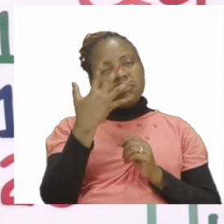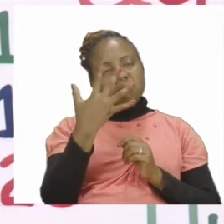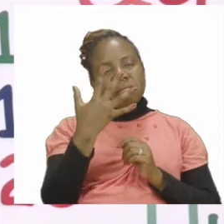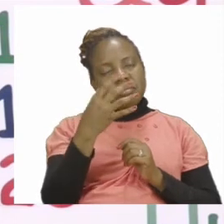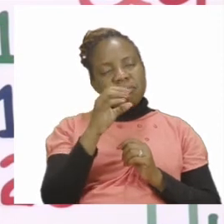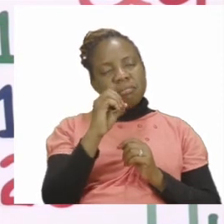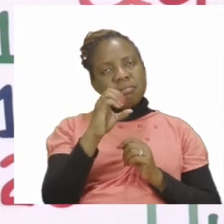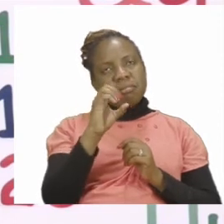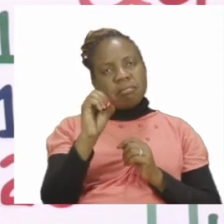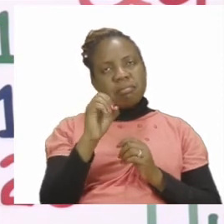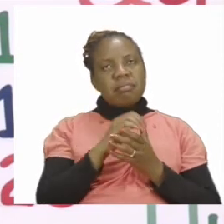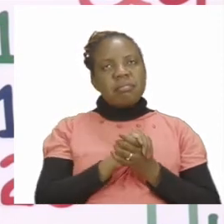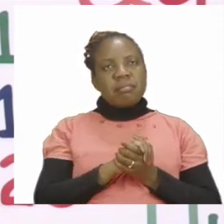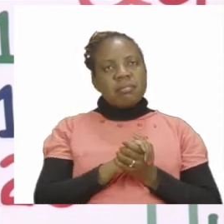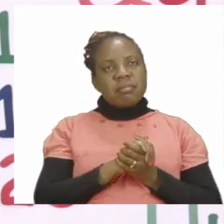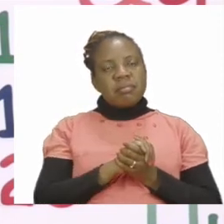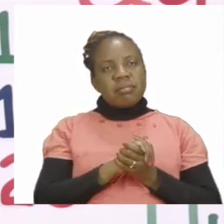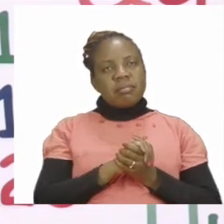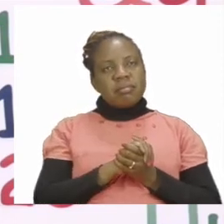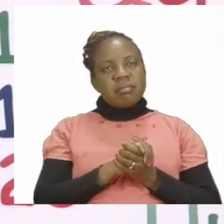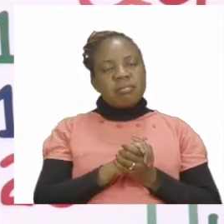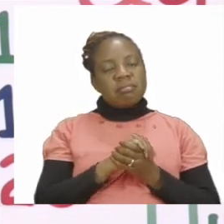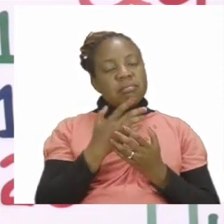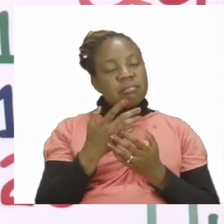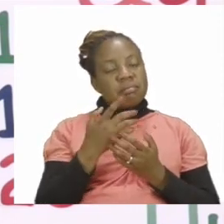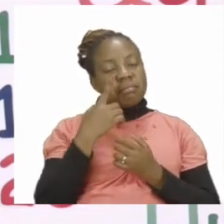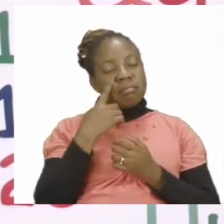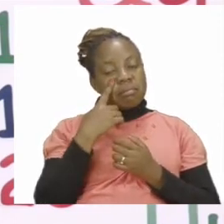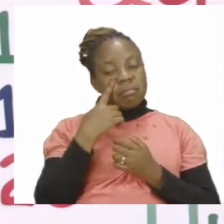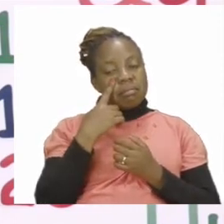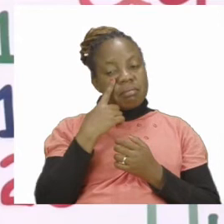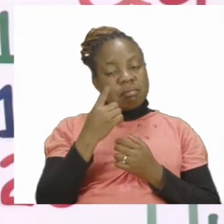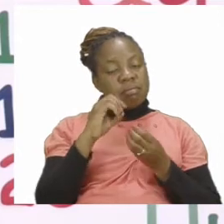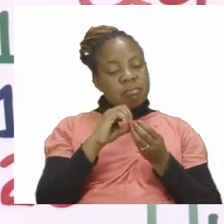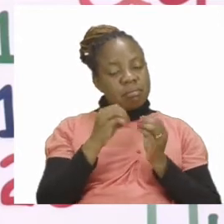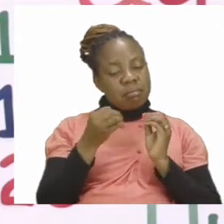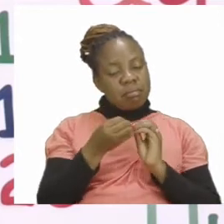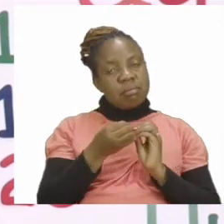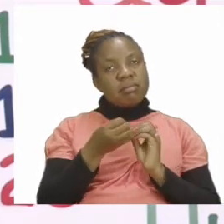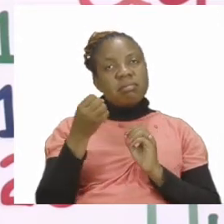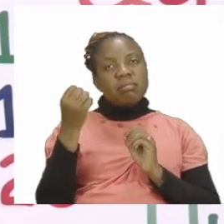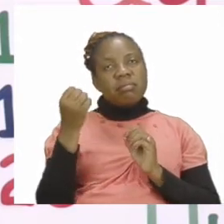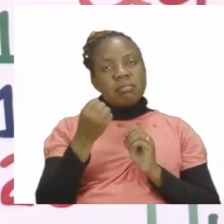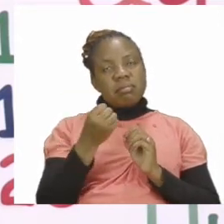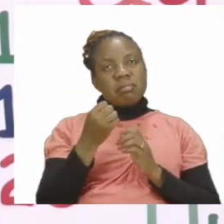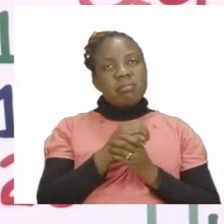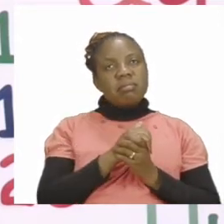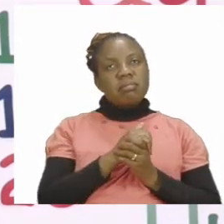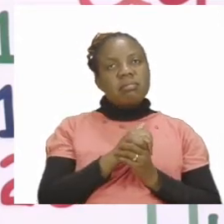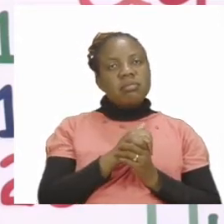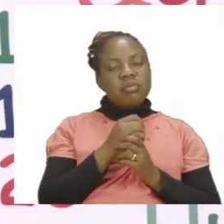500. Right. So we found the biggest number. So that means we have to go ahead